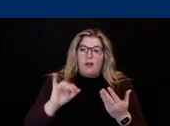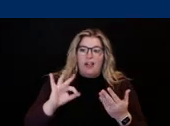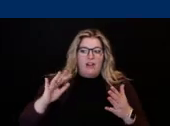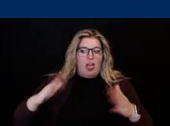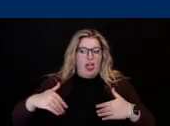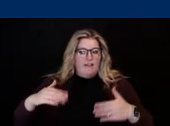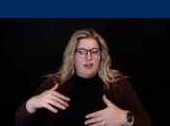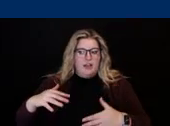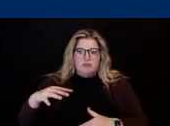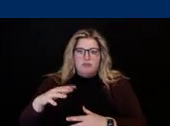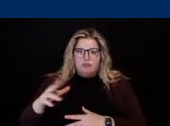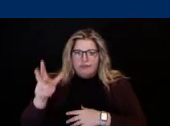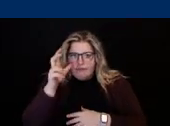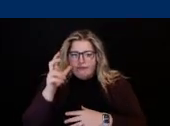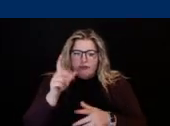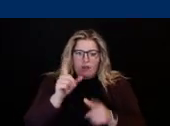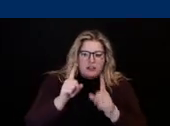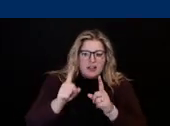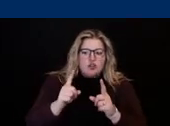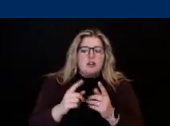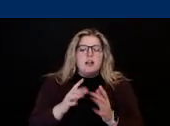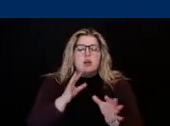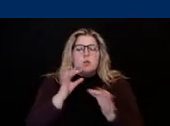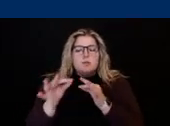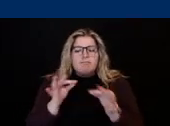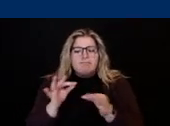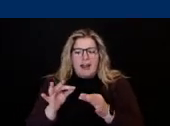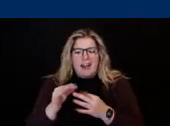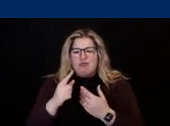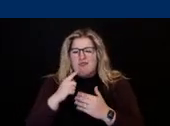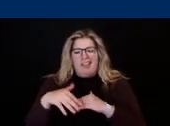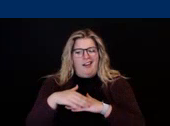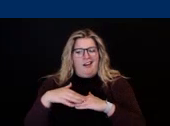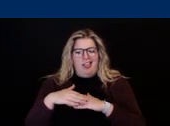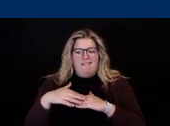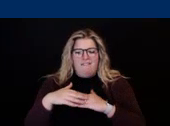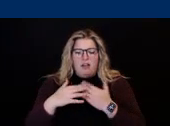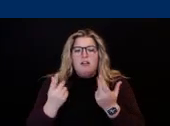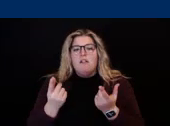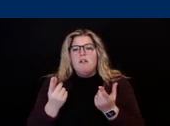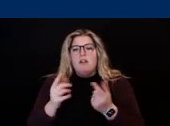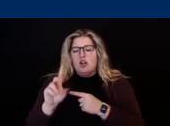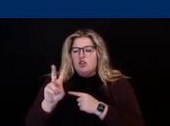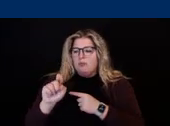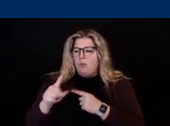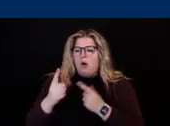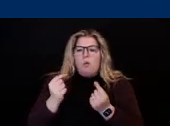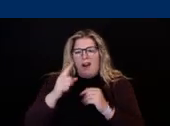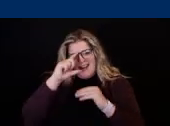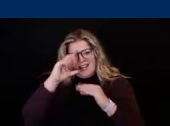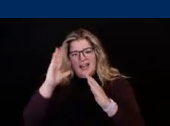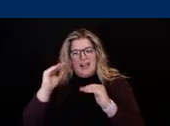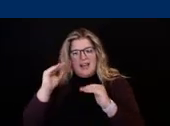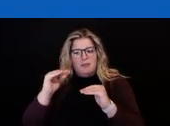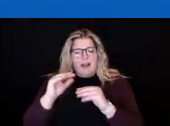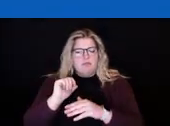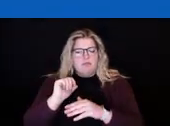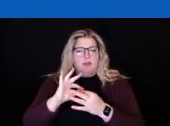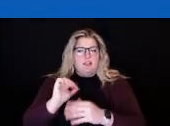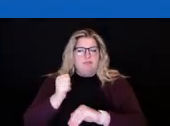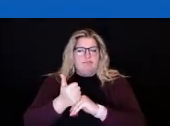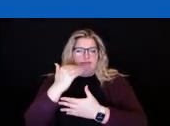in that conversation. Want to walk through at a high level what to expect in 2.1.